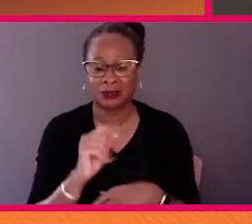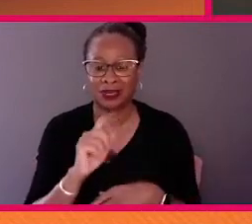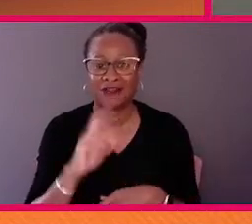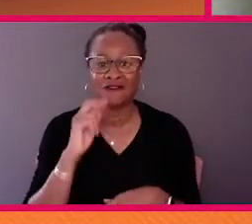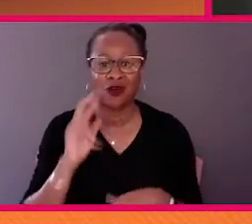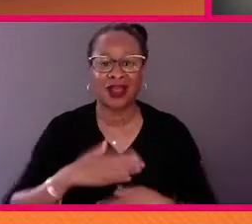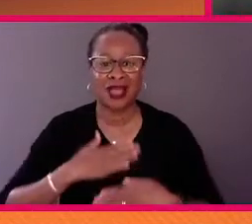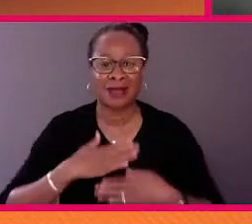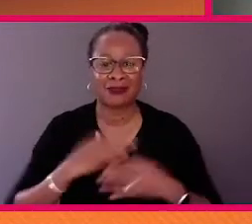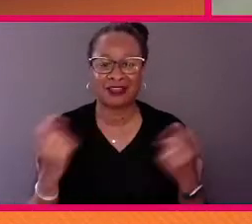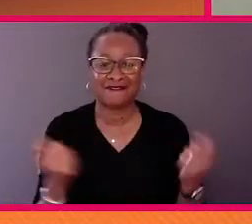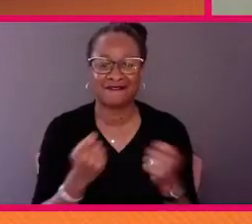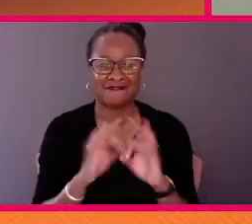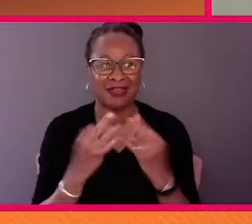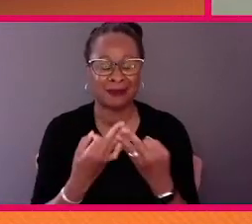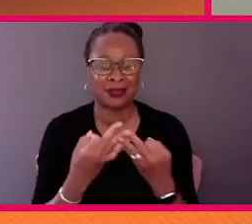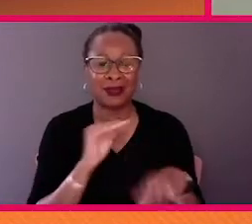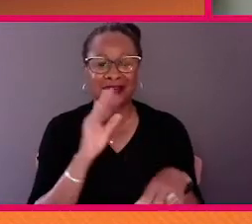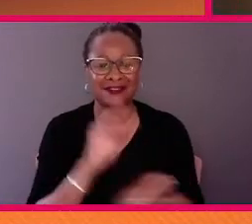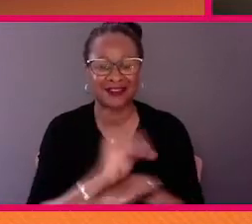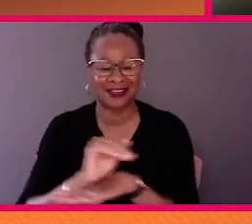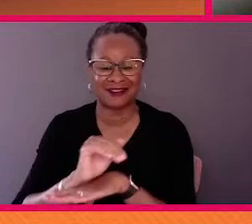Gerry.